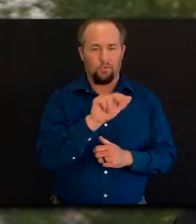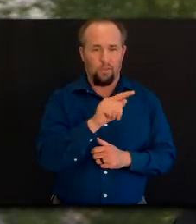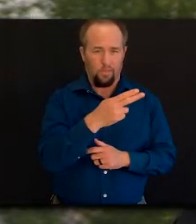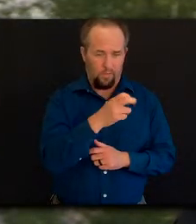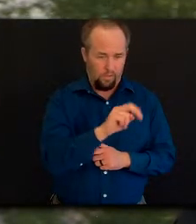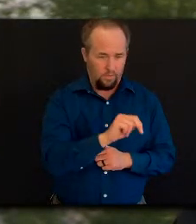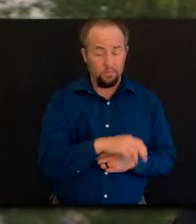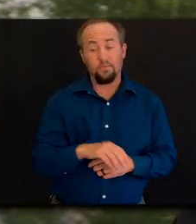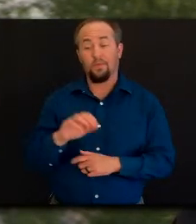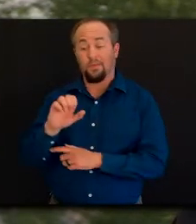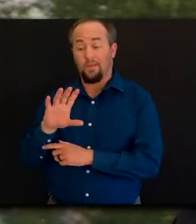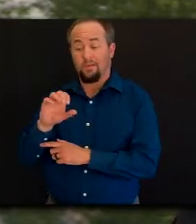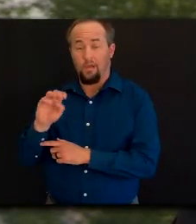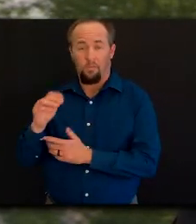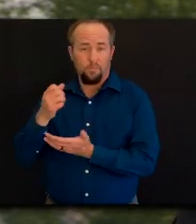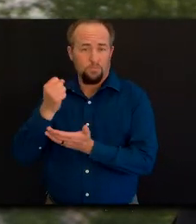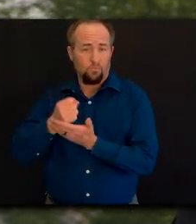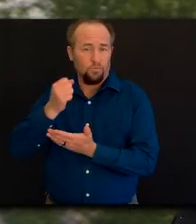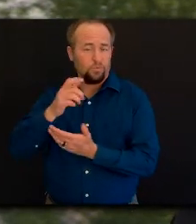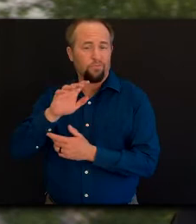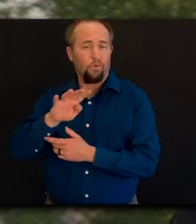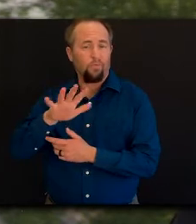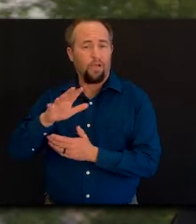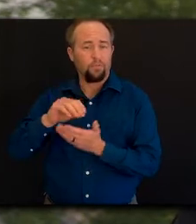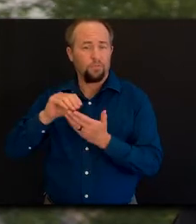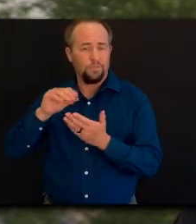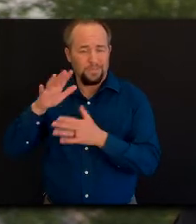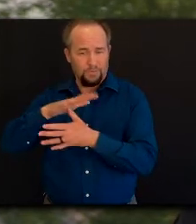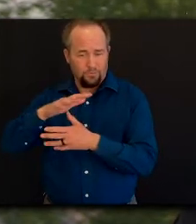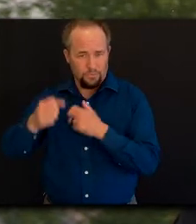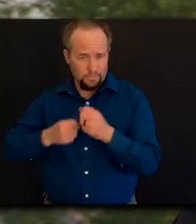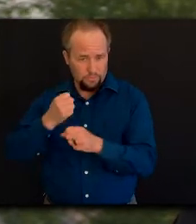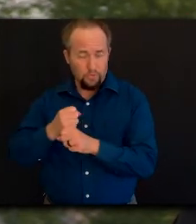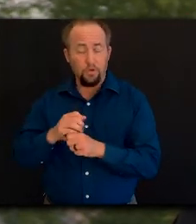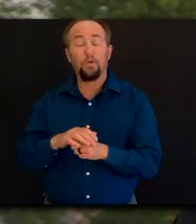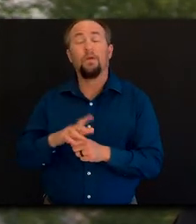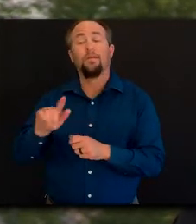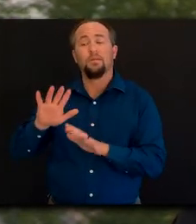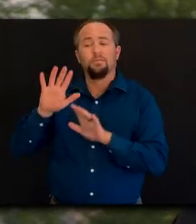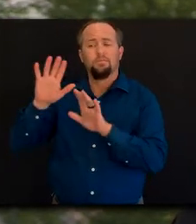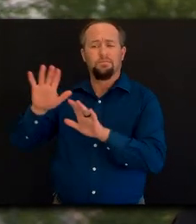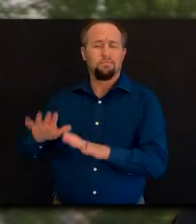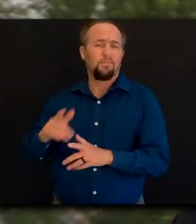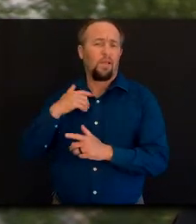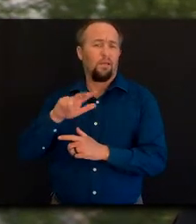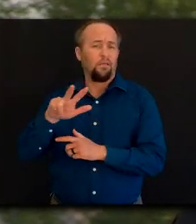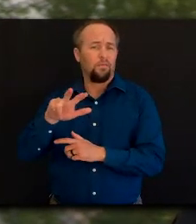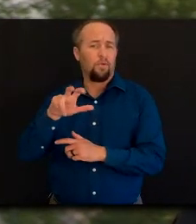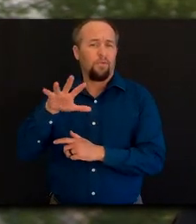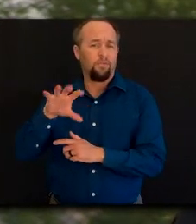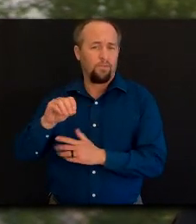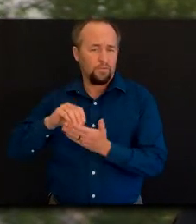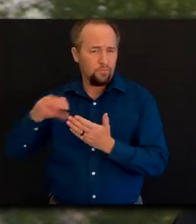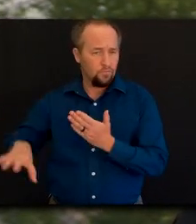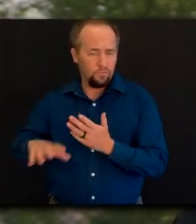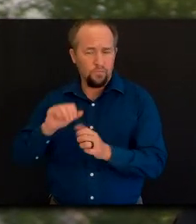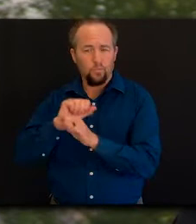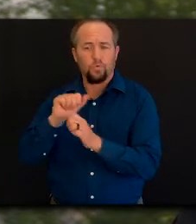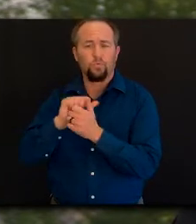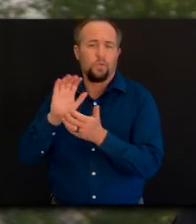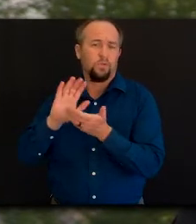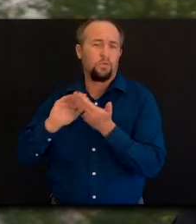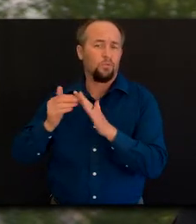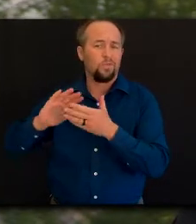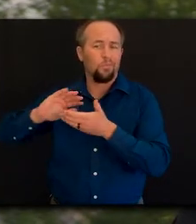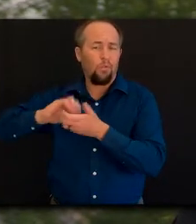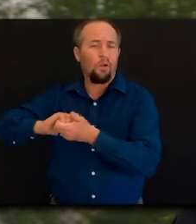endorsed 45 seniors this year. This long-standing Apple exemplary program has 350 students and works with community partners